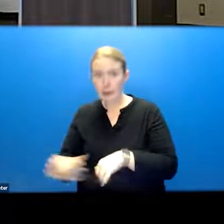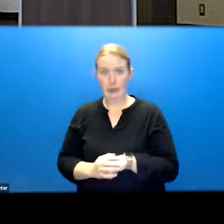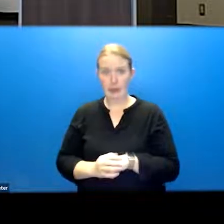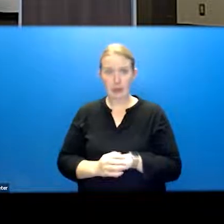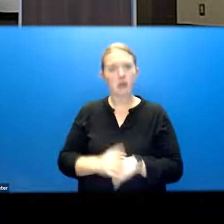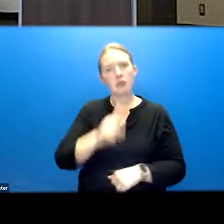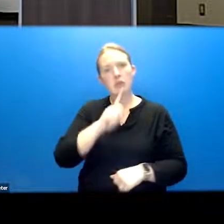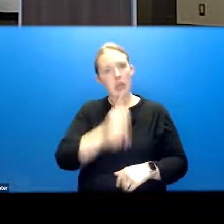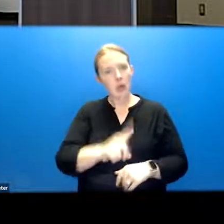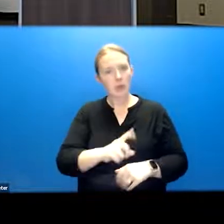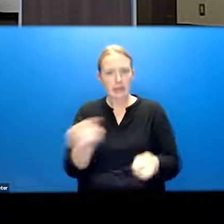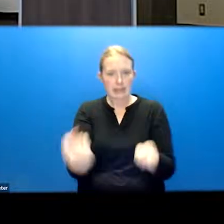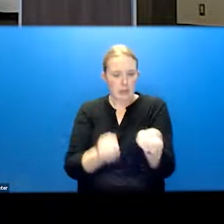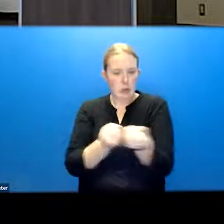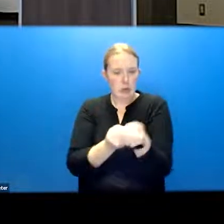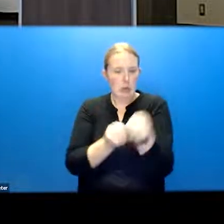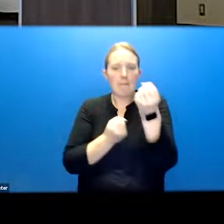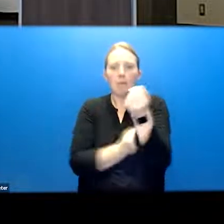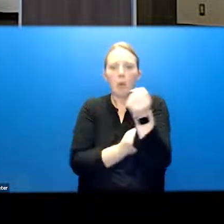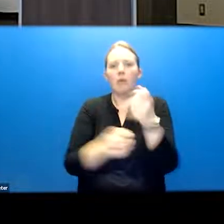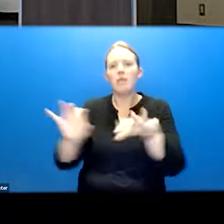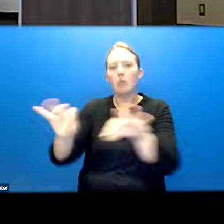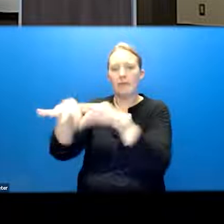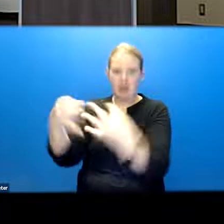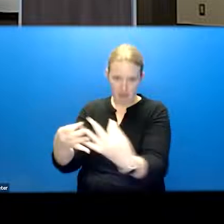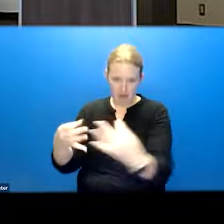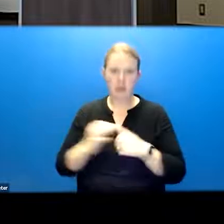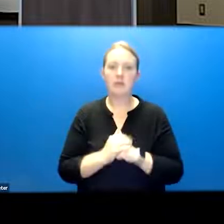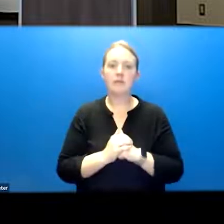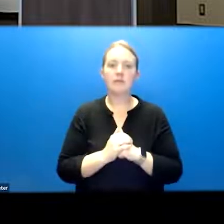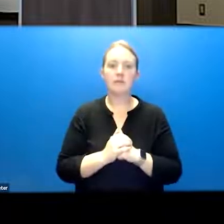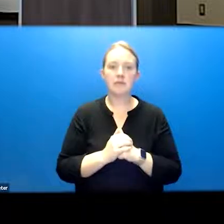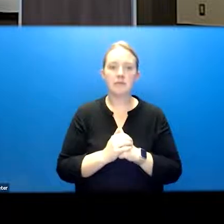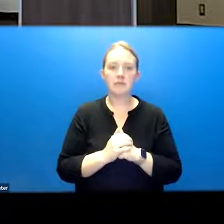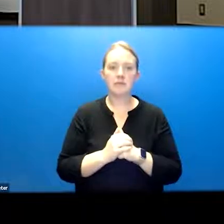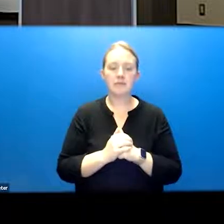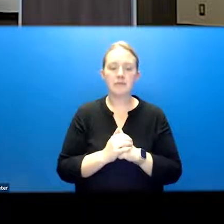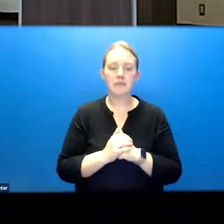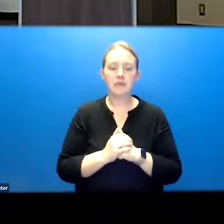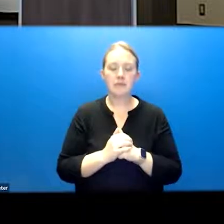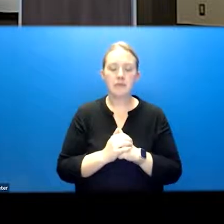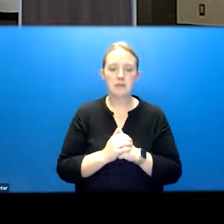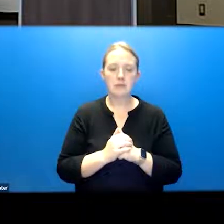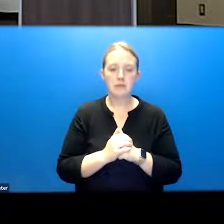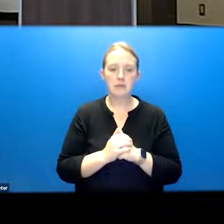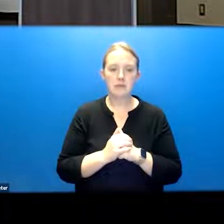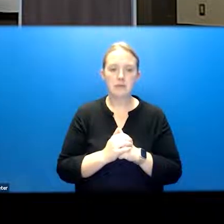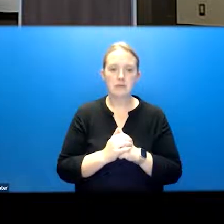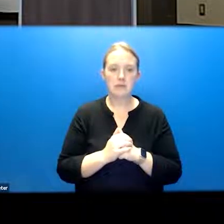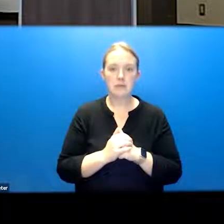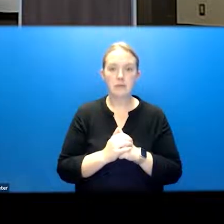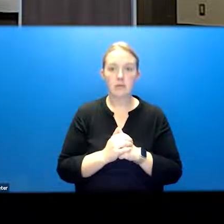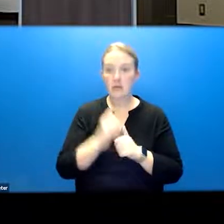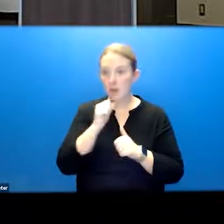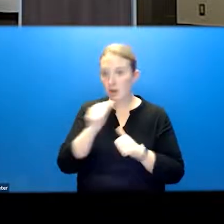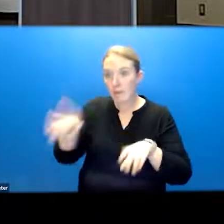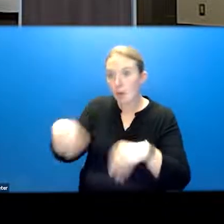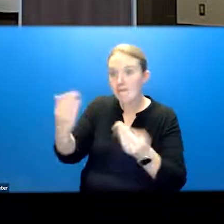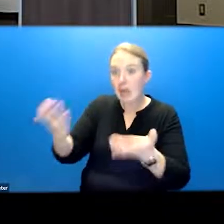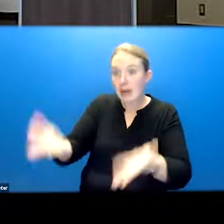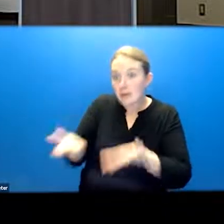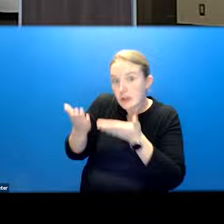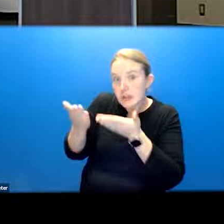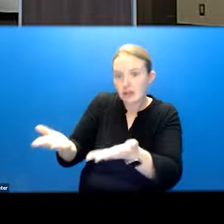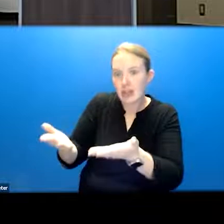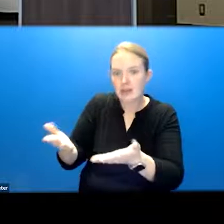build a foundation for the family component, to not provide or suggest services because the